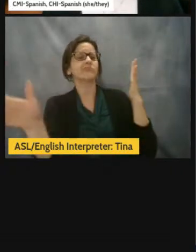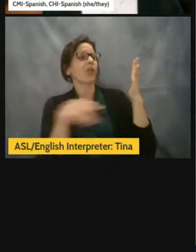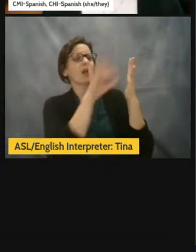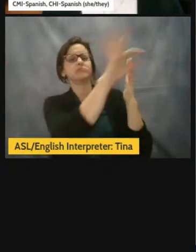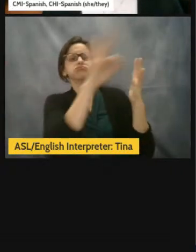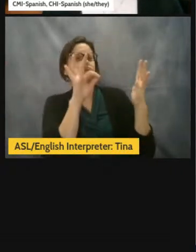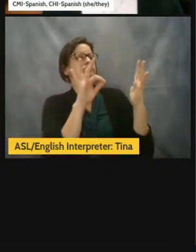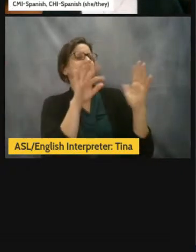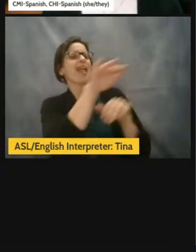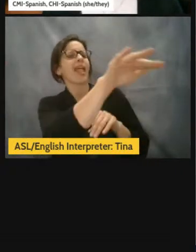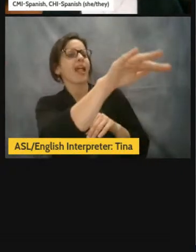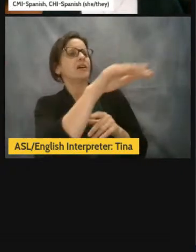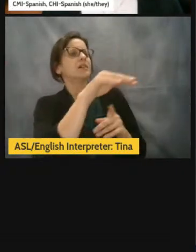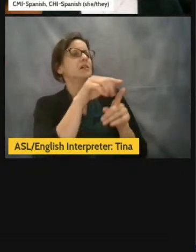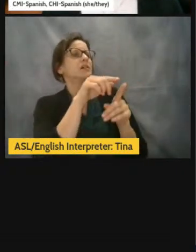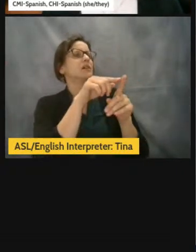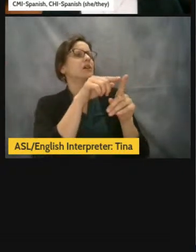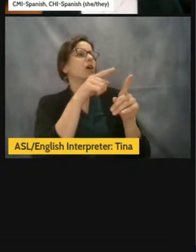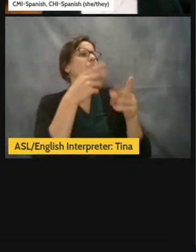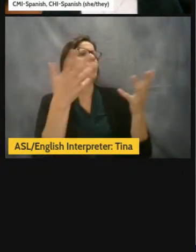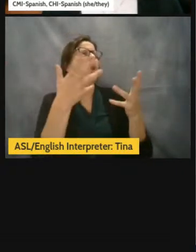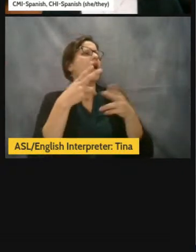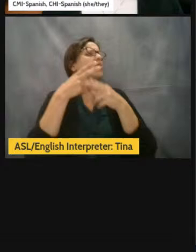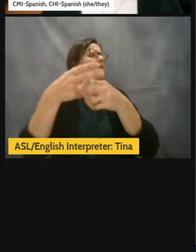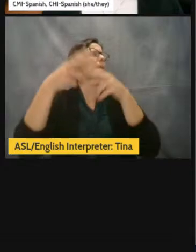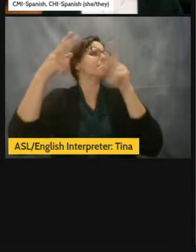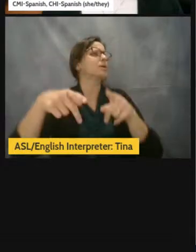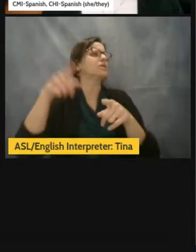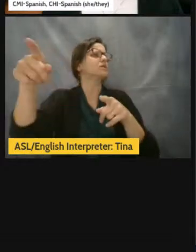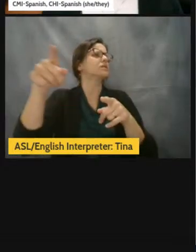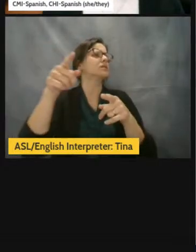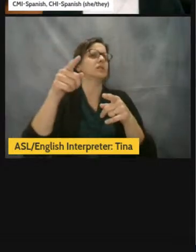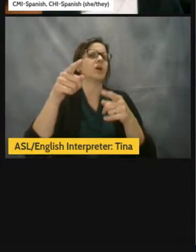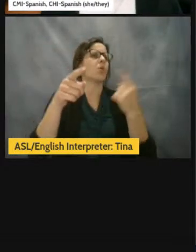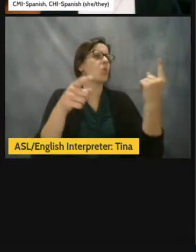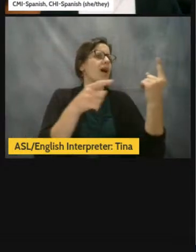one language into another. They're probably not going to use,